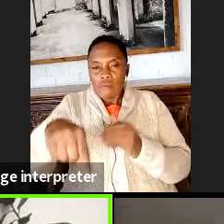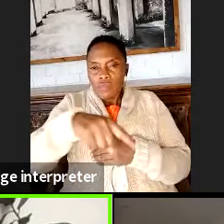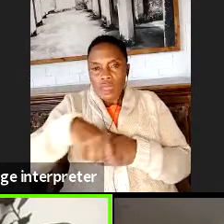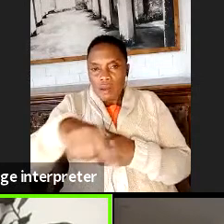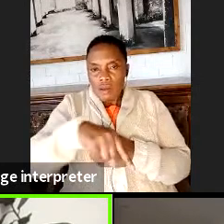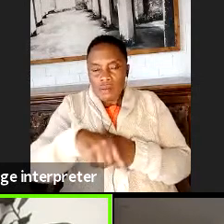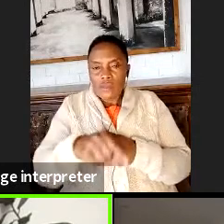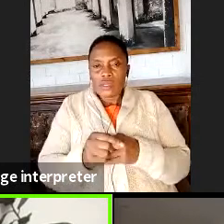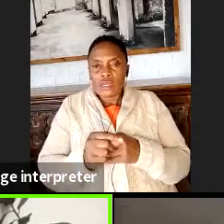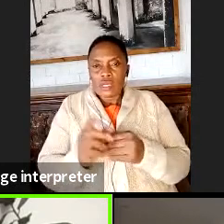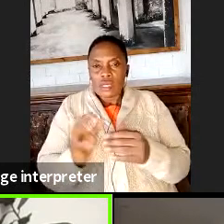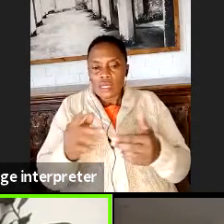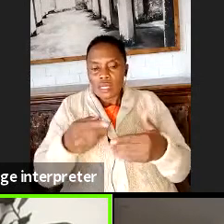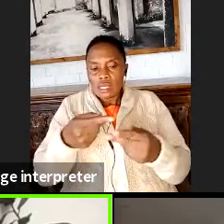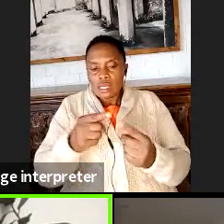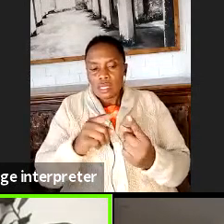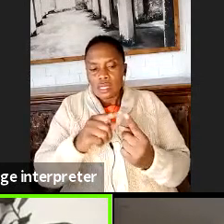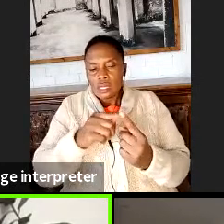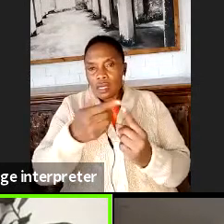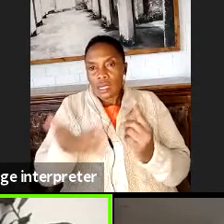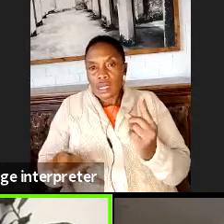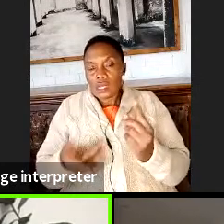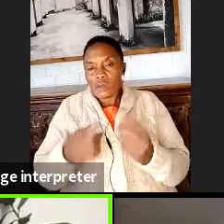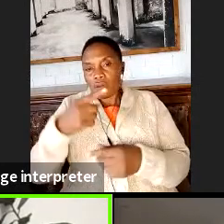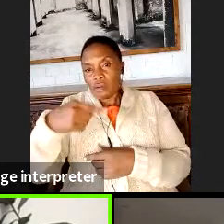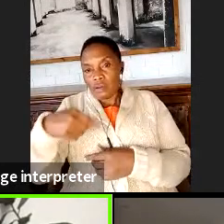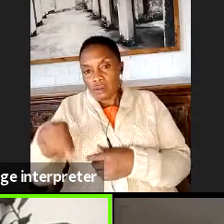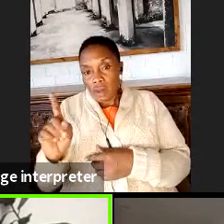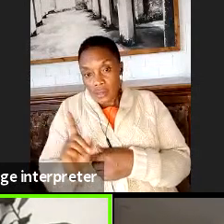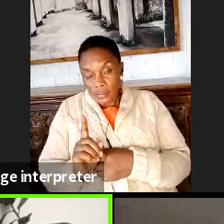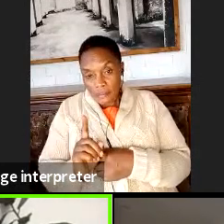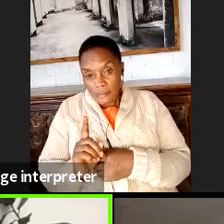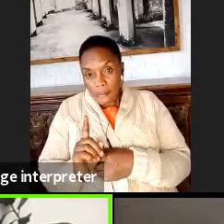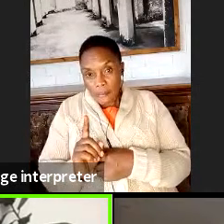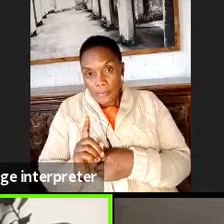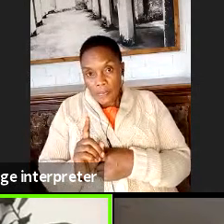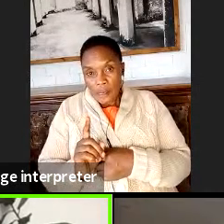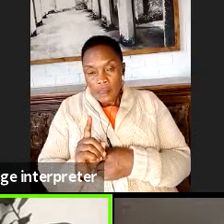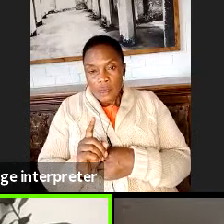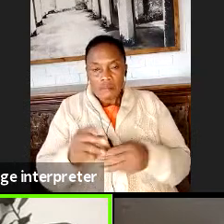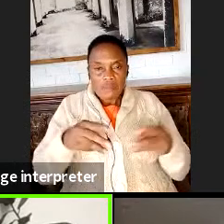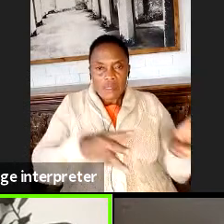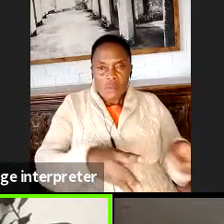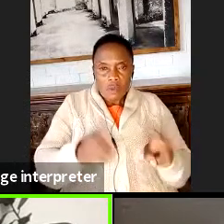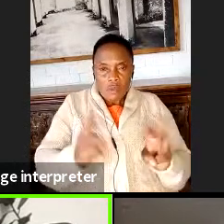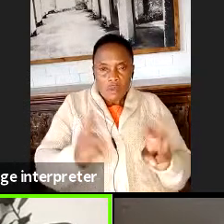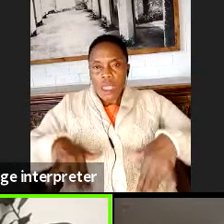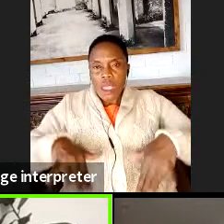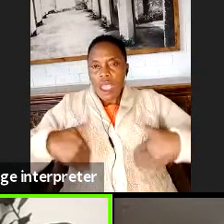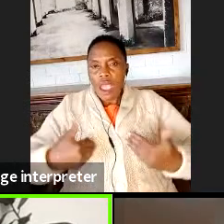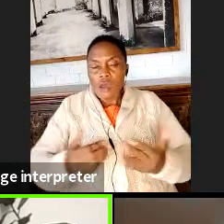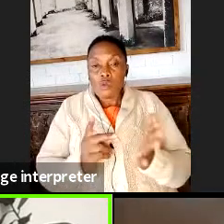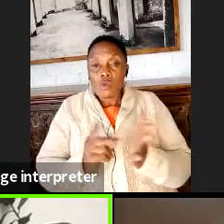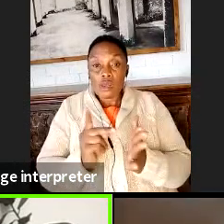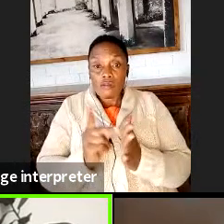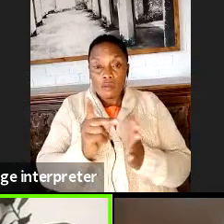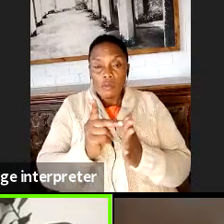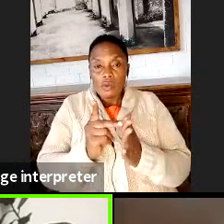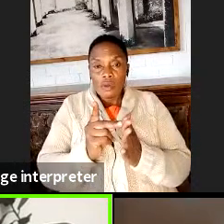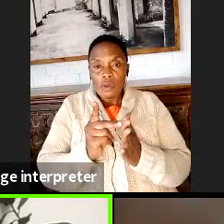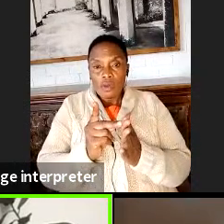rights. So sort of within this methodology, we've developed a variety